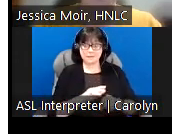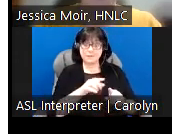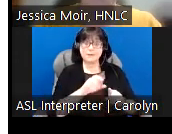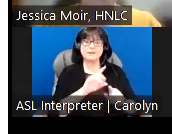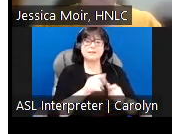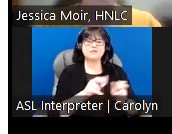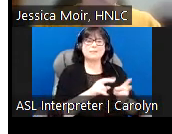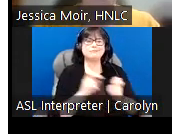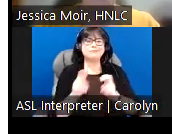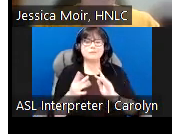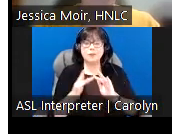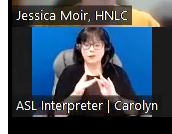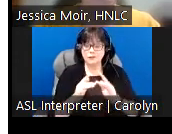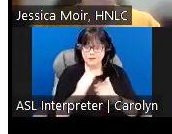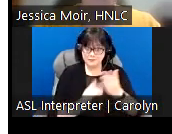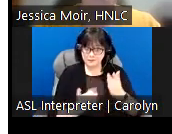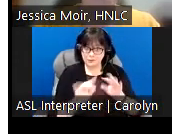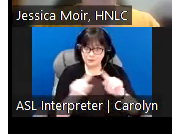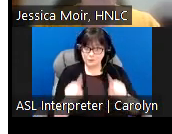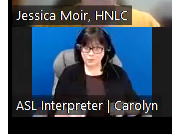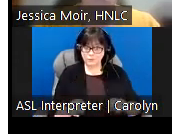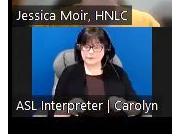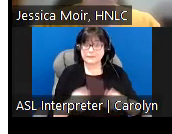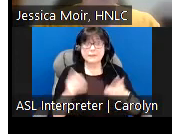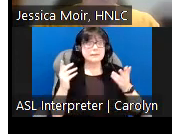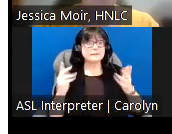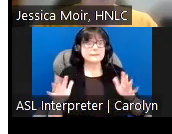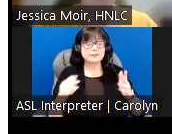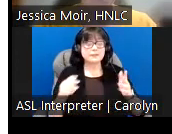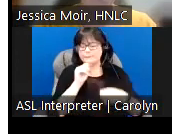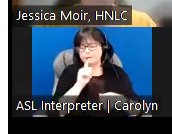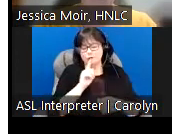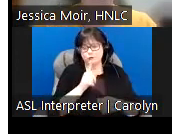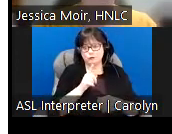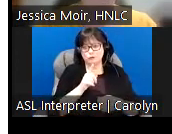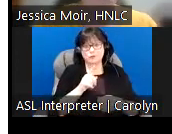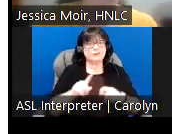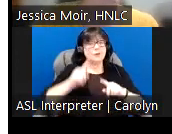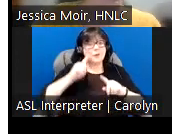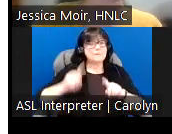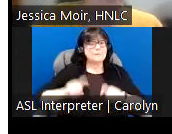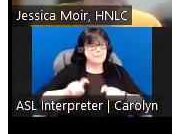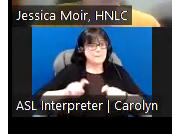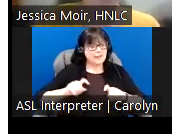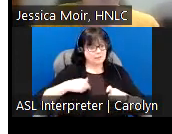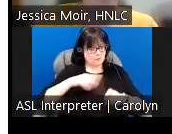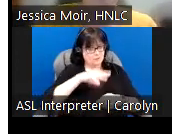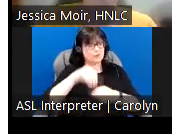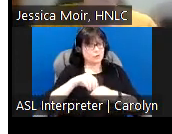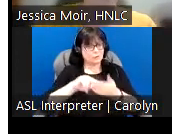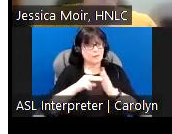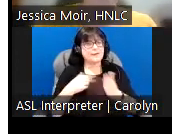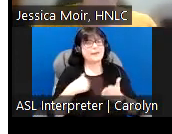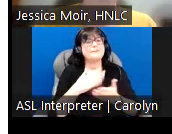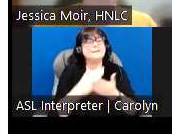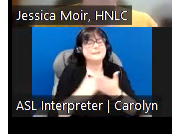that's been fully rolled out yet. We were part of the pilot, so we do have some fillable forms in PDF that we can